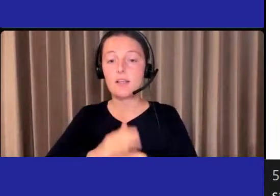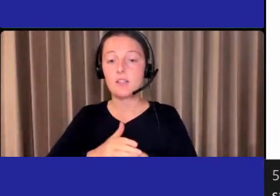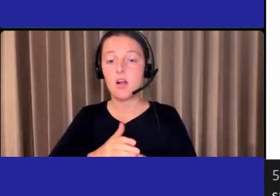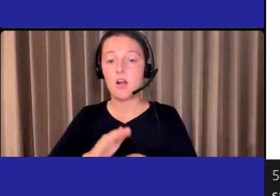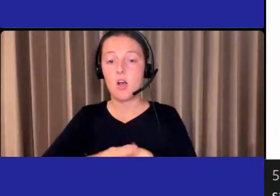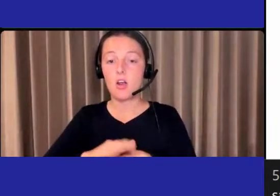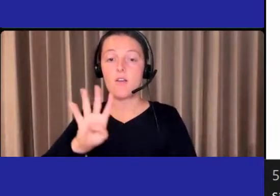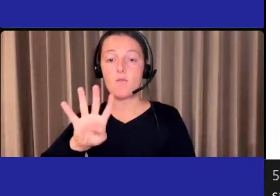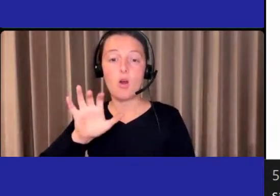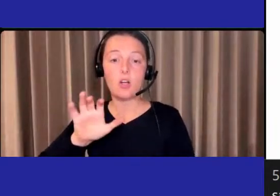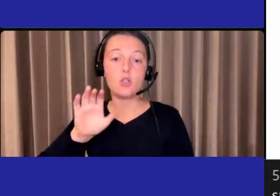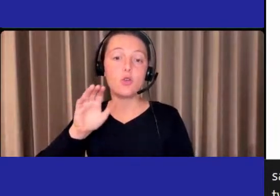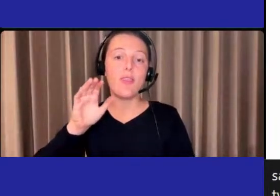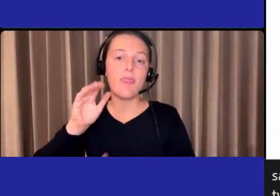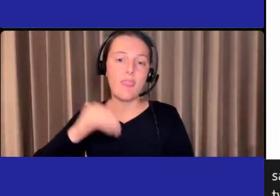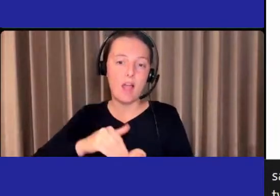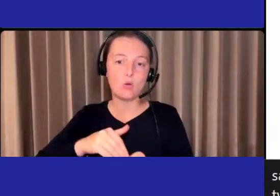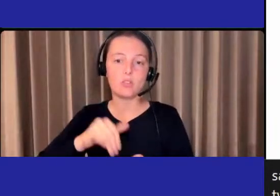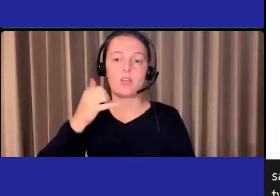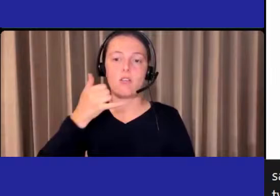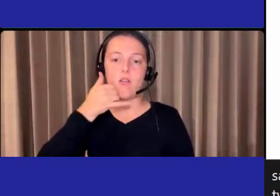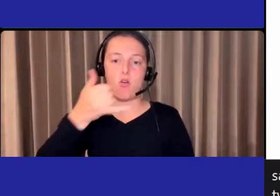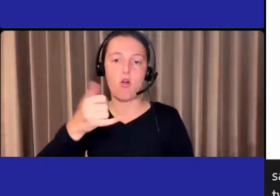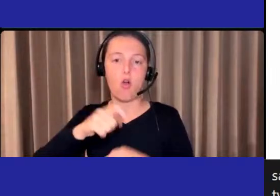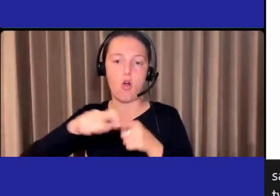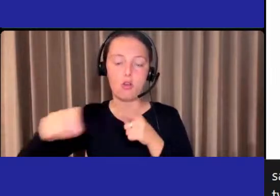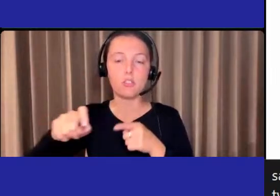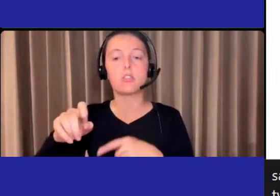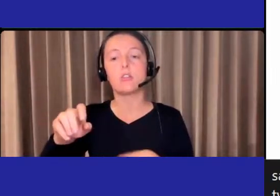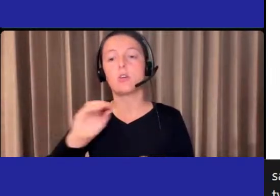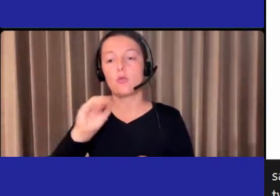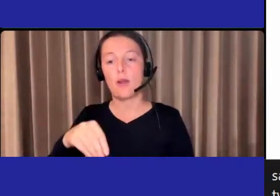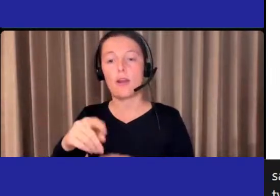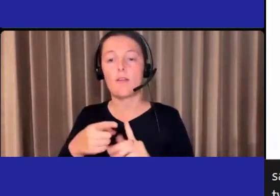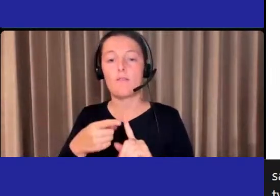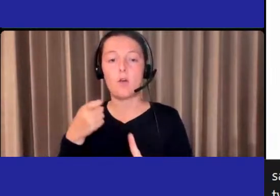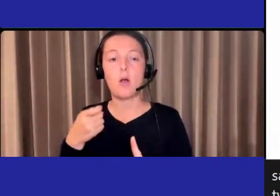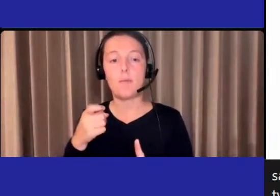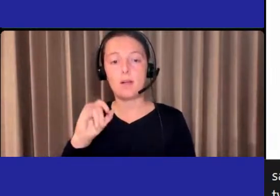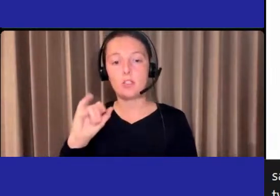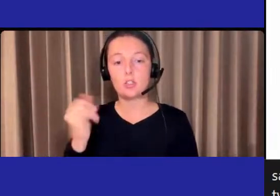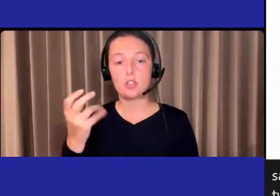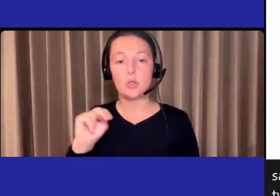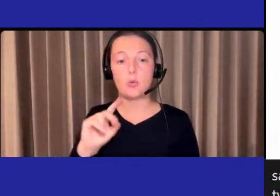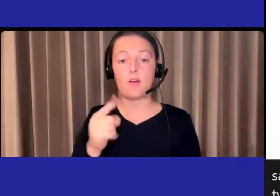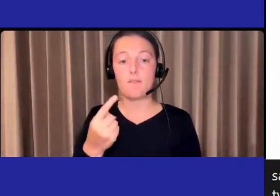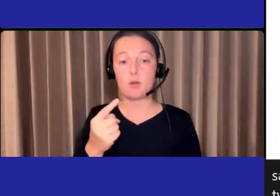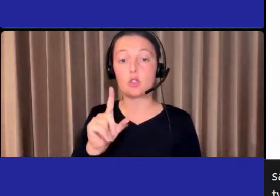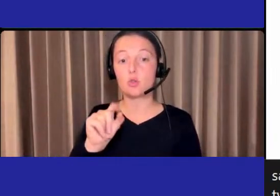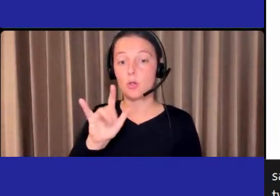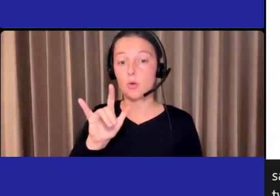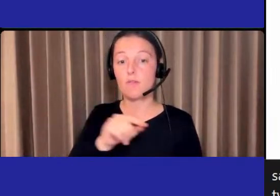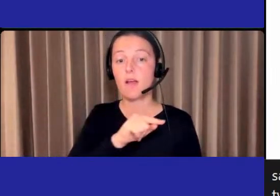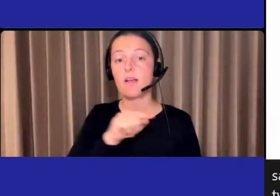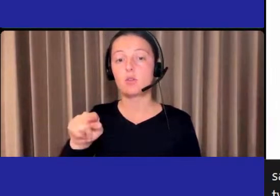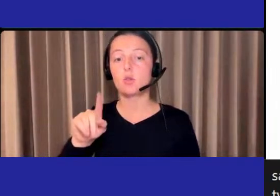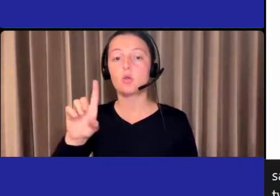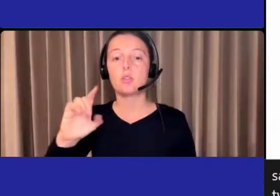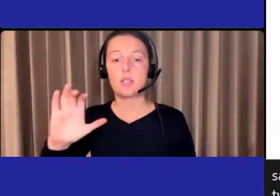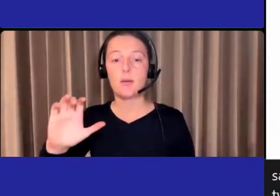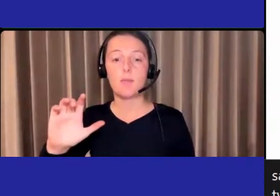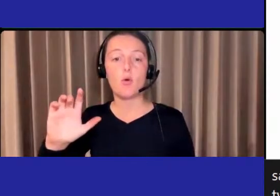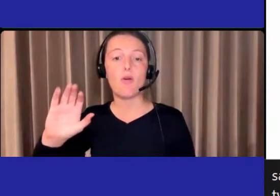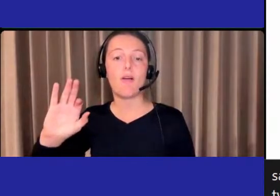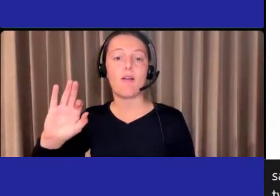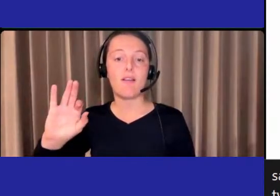of 2025 to December 9th and 2025. And this is part of our regular assessment of